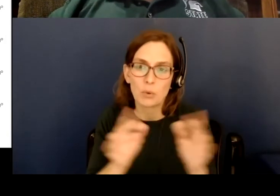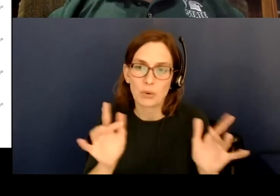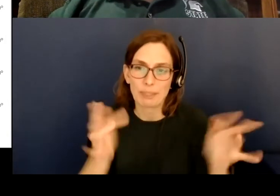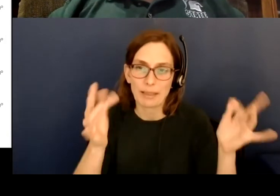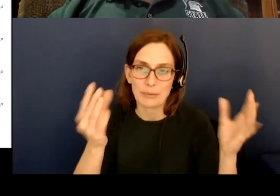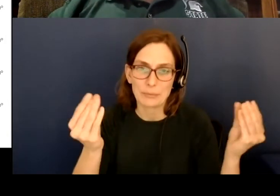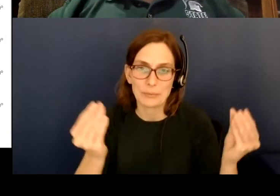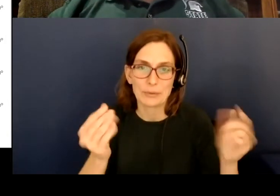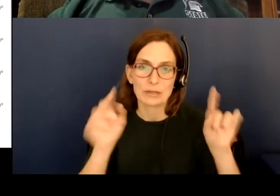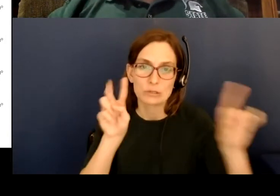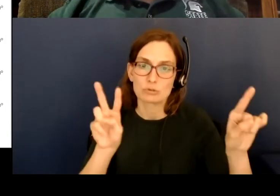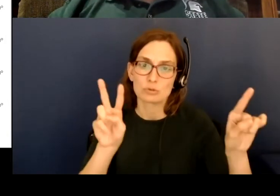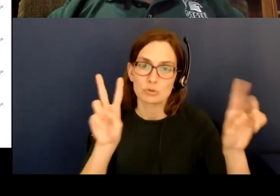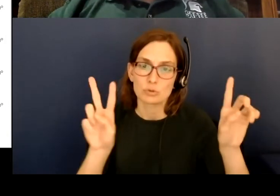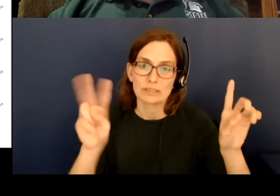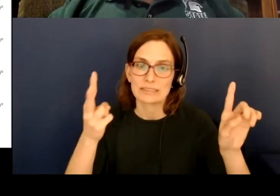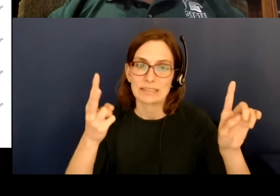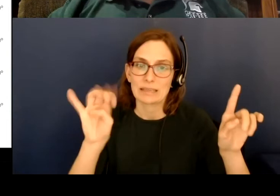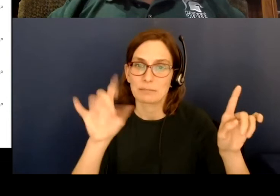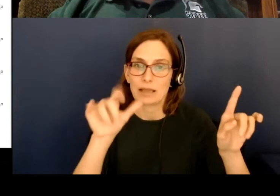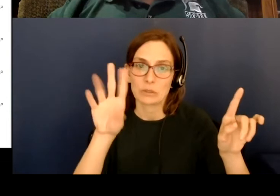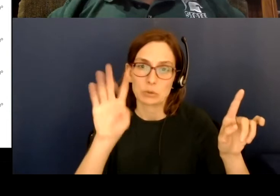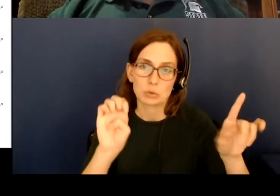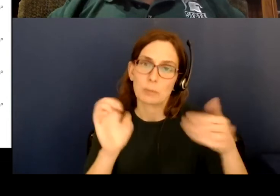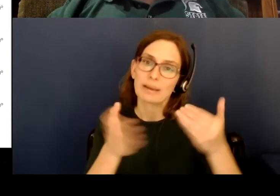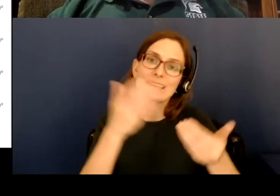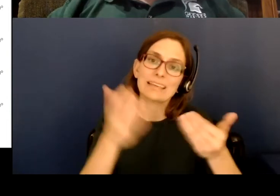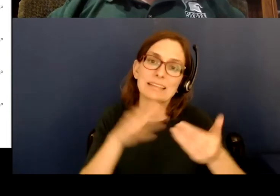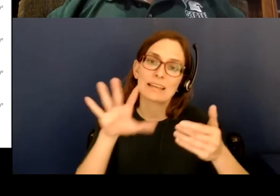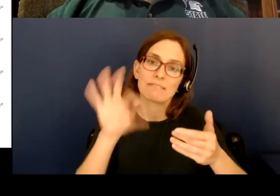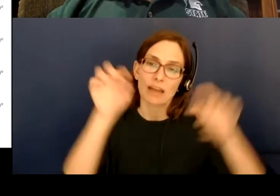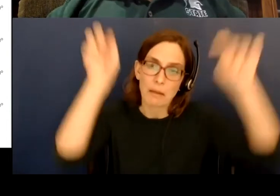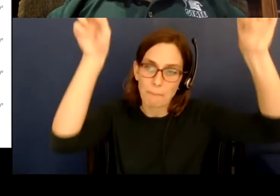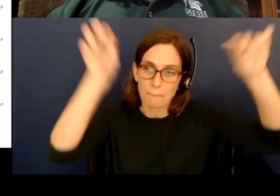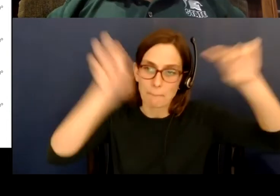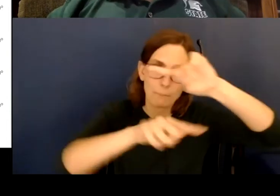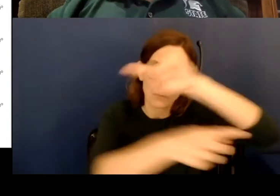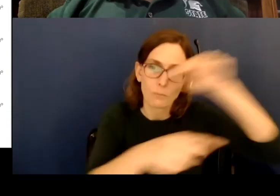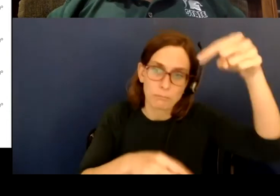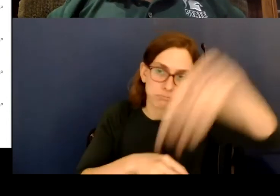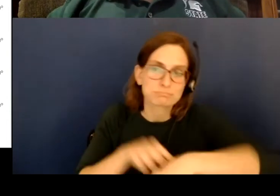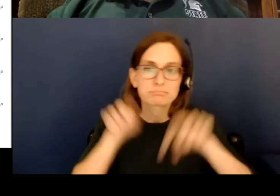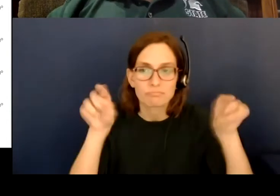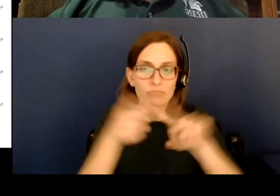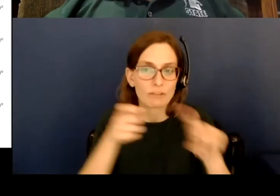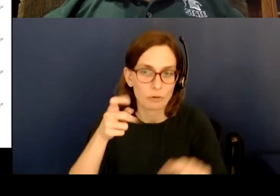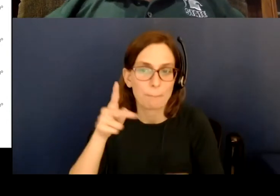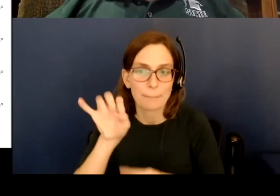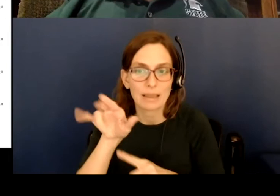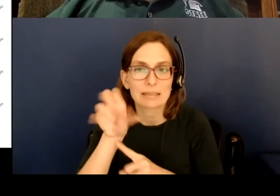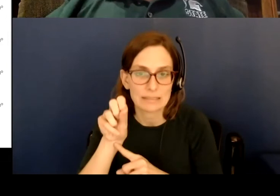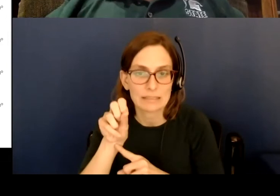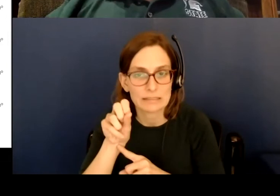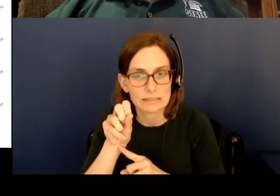magnitude stars, but fortunately, they're both easily findable by the pointers that I showed you in the Great Square of Pegasus. So what's